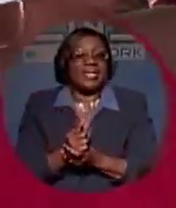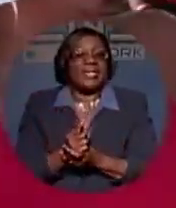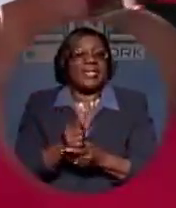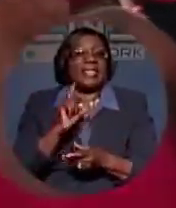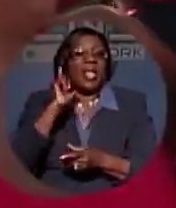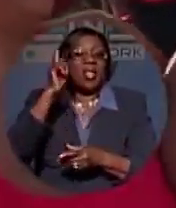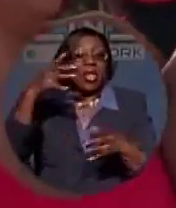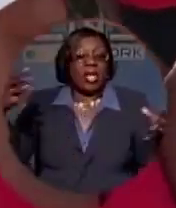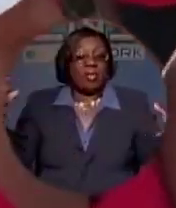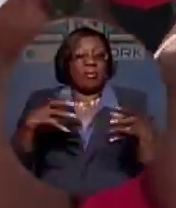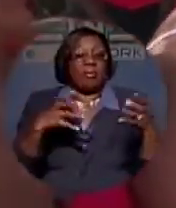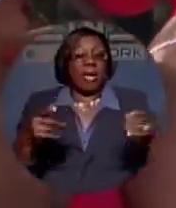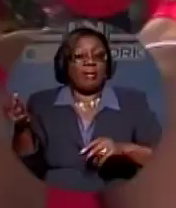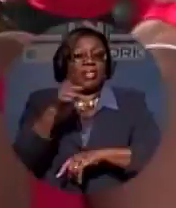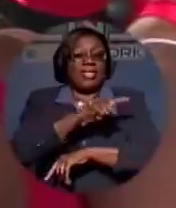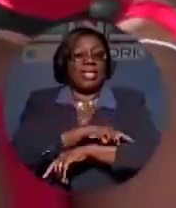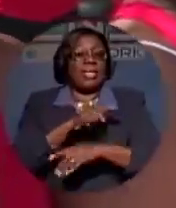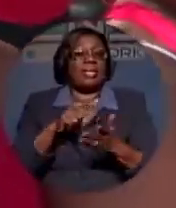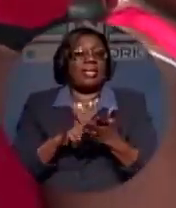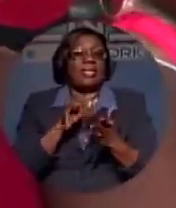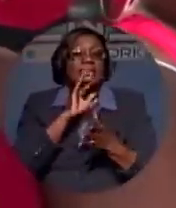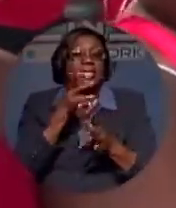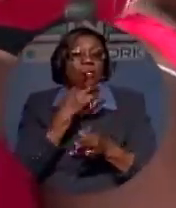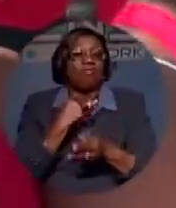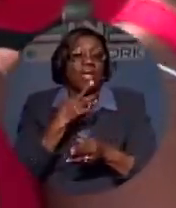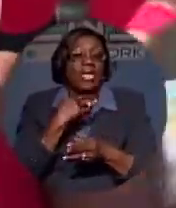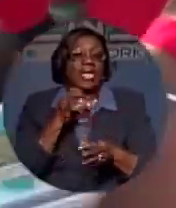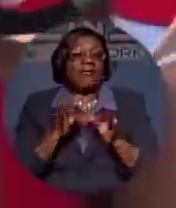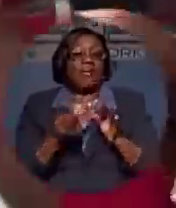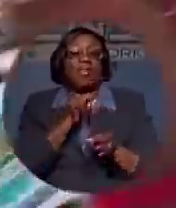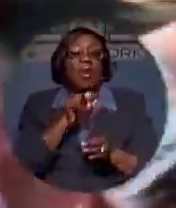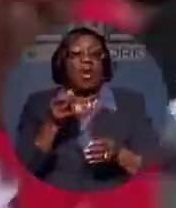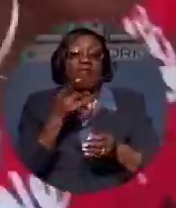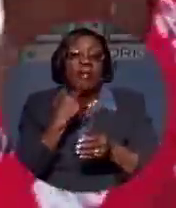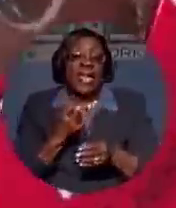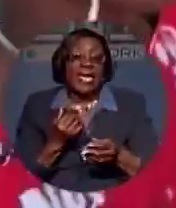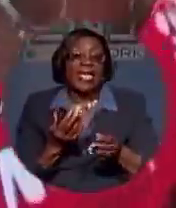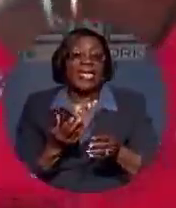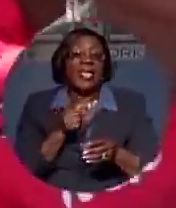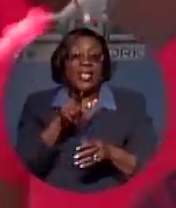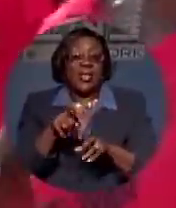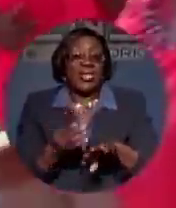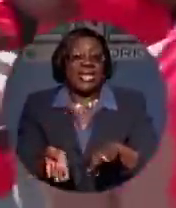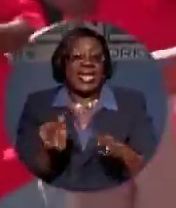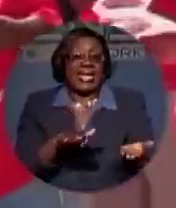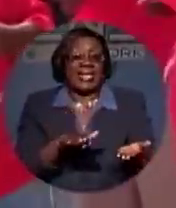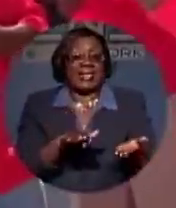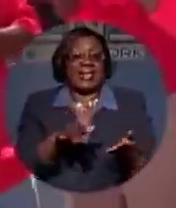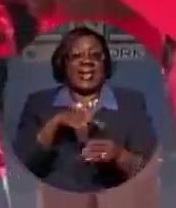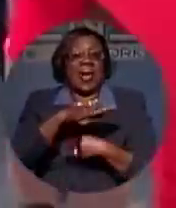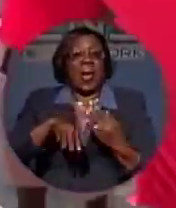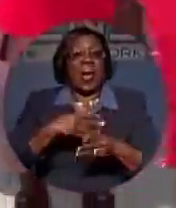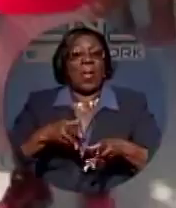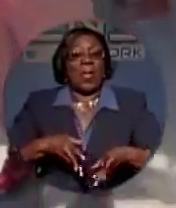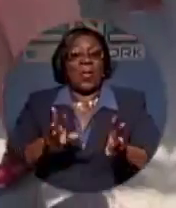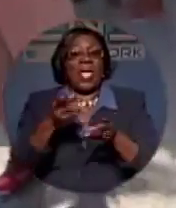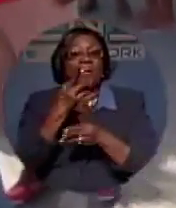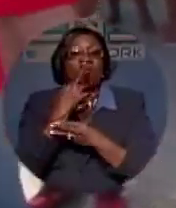crowd today. This is red. If you ain't red, you're dead. All the way, red!